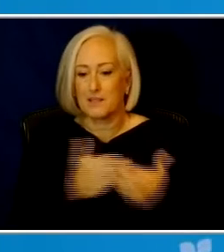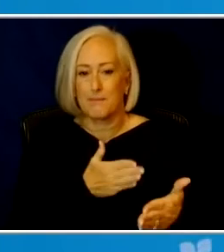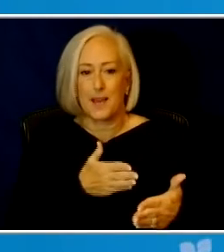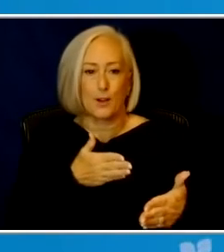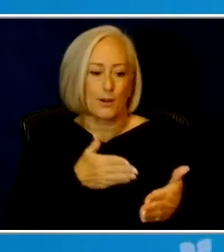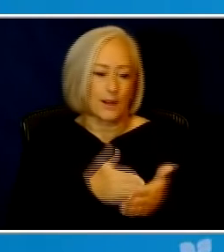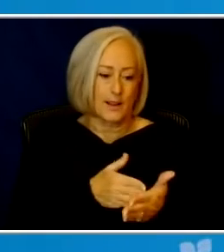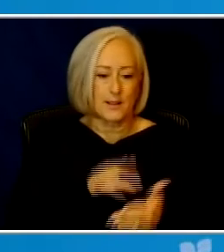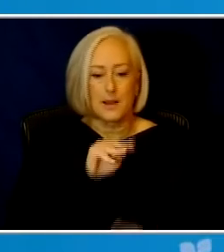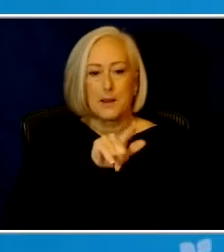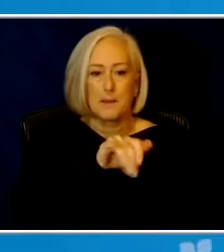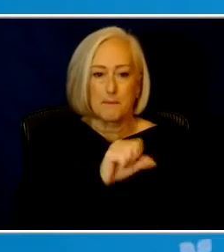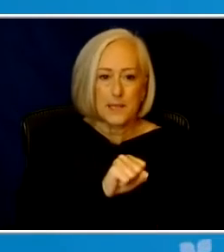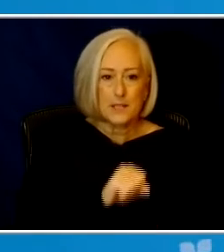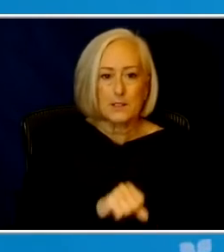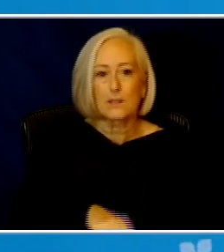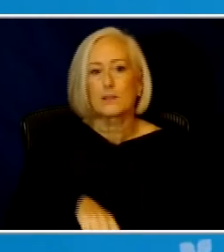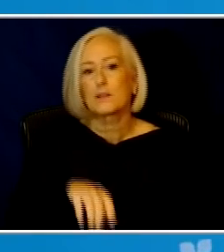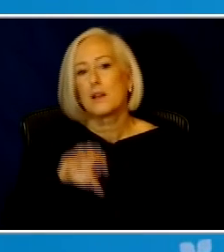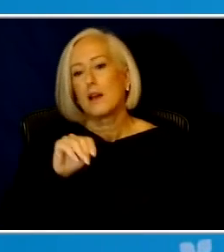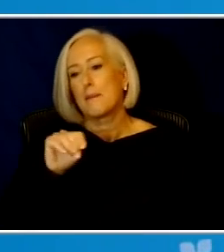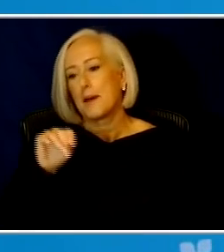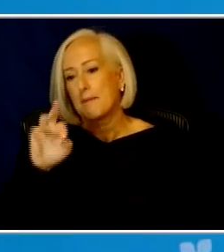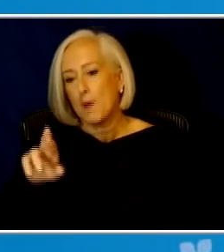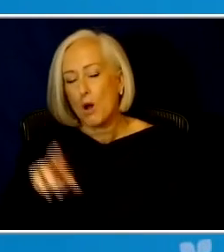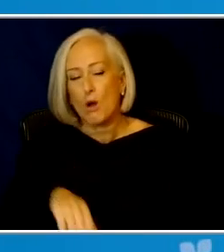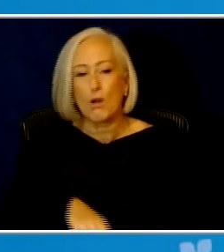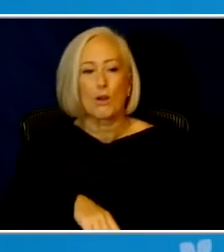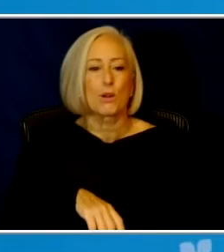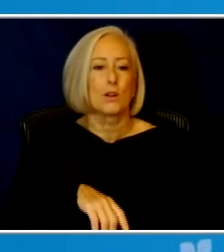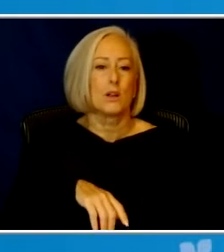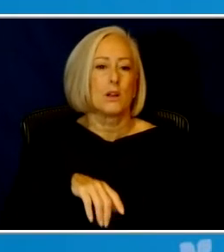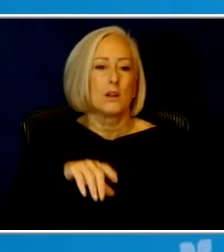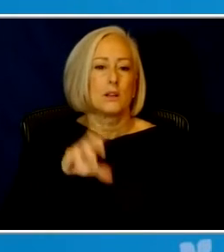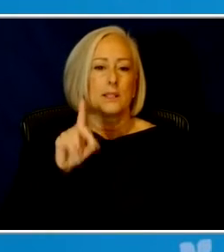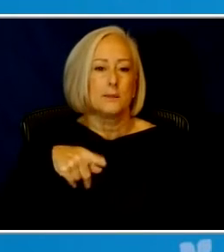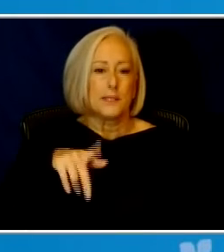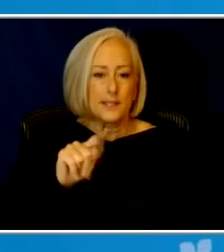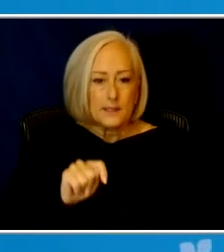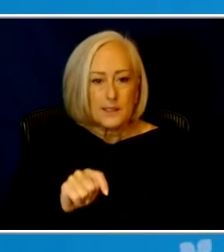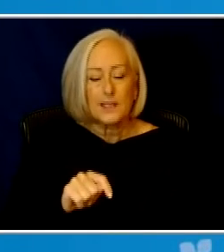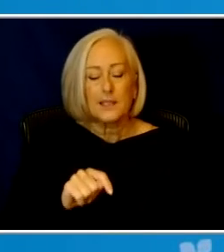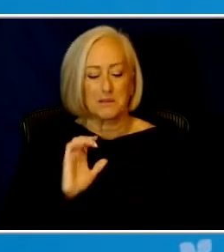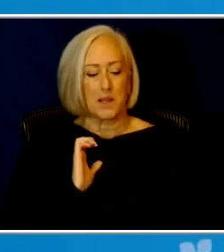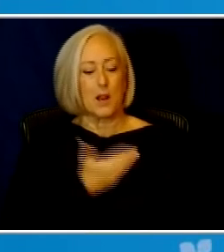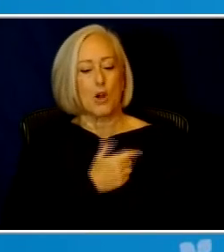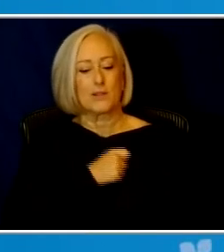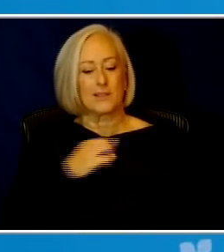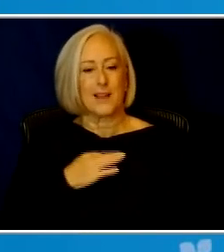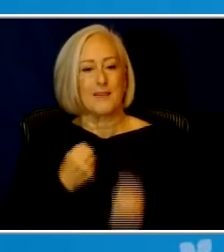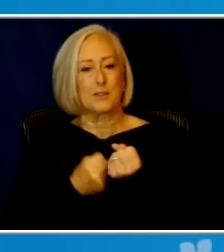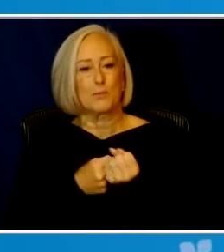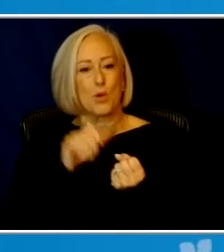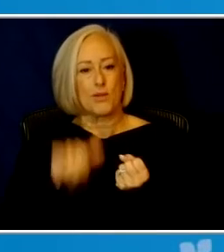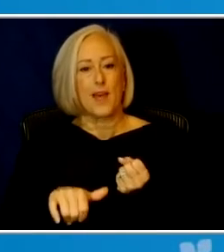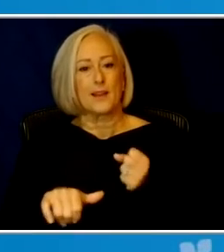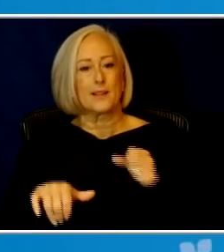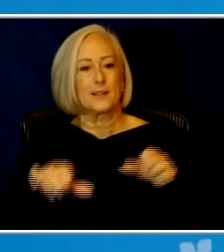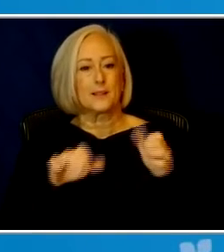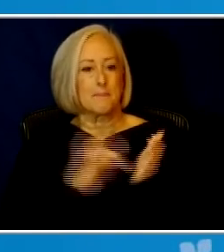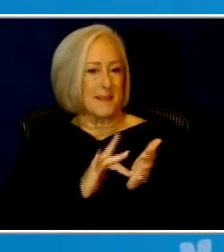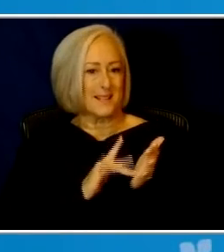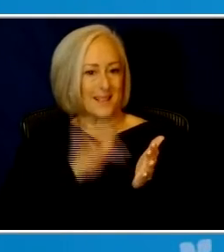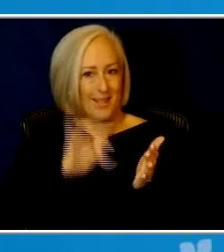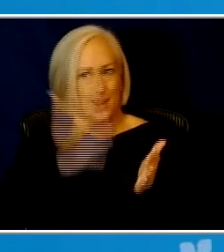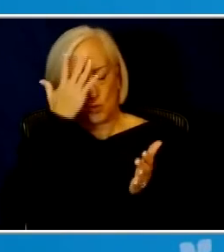mumps, rubella, influenza, COVID. And our team members are supportive of evidence-based medicine, and that's why they work in healthcare. So